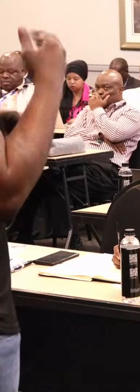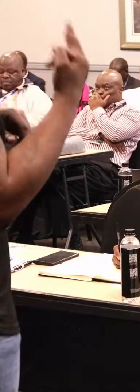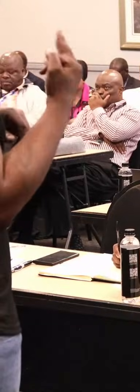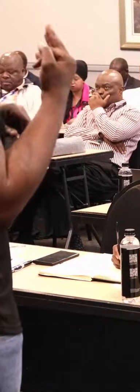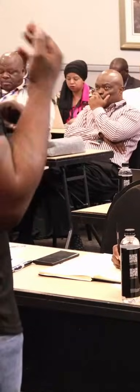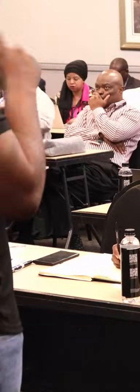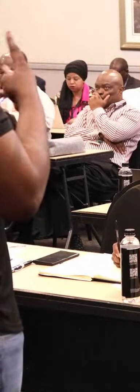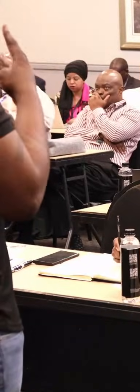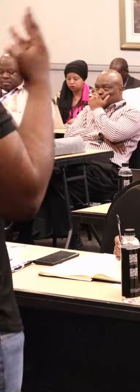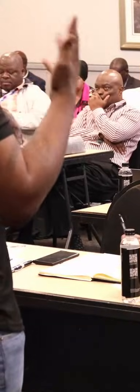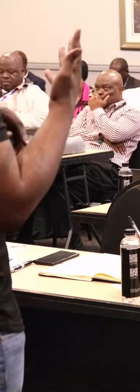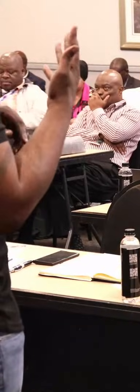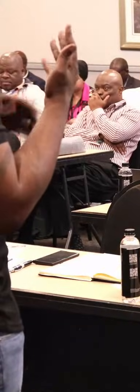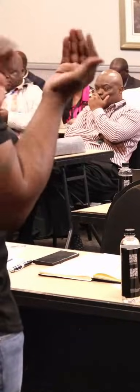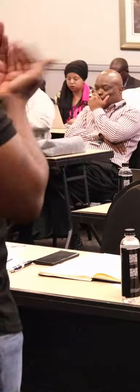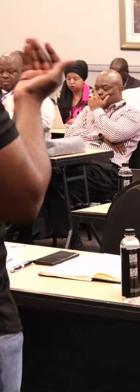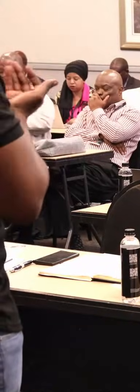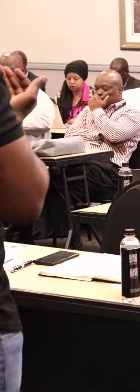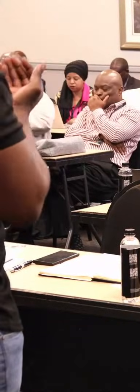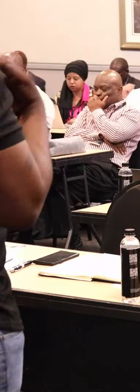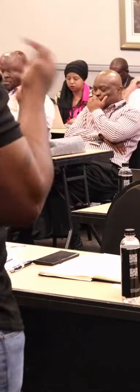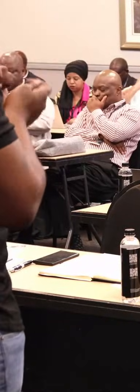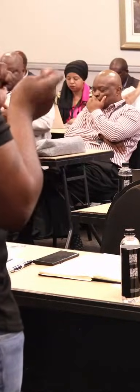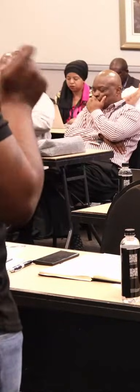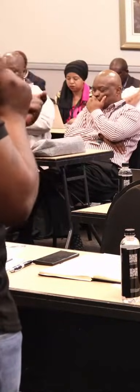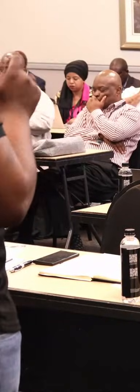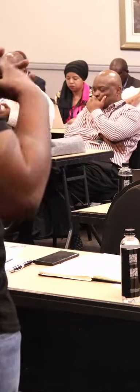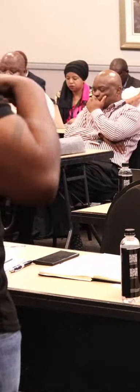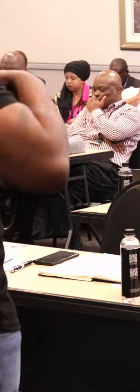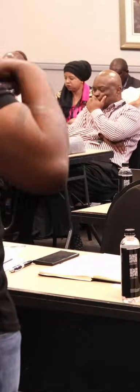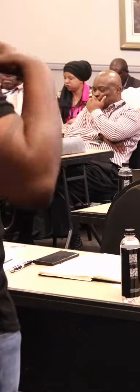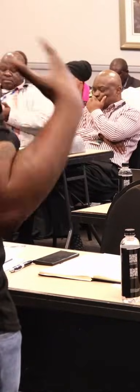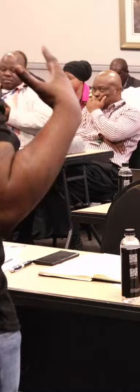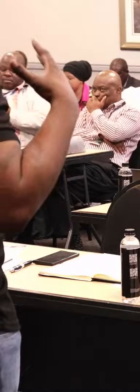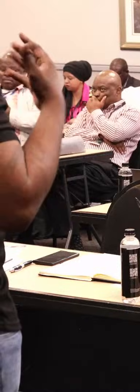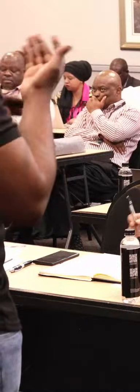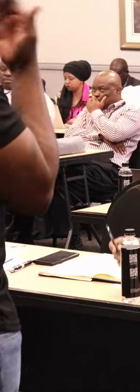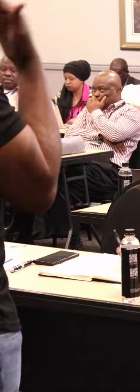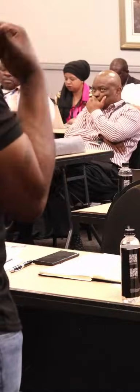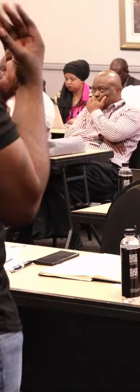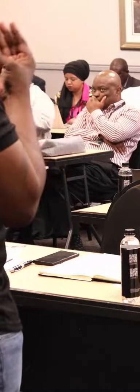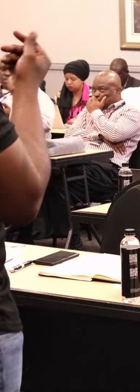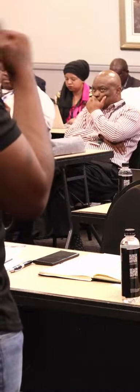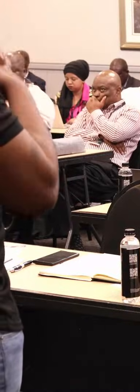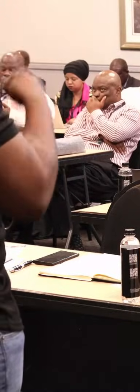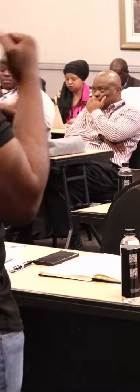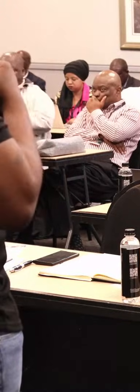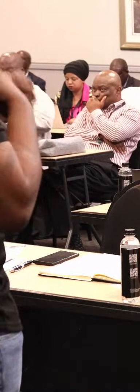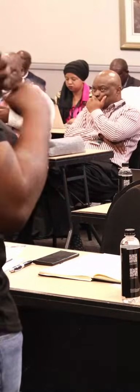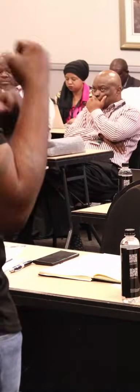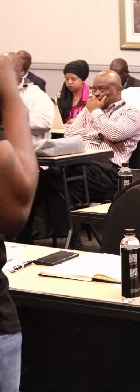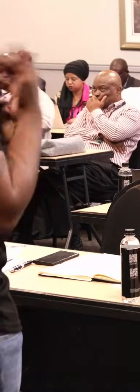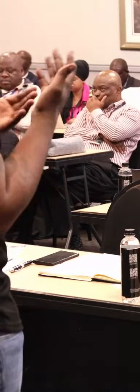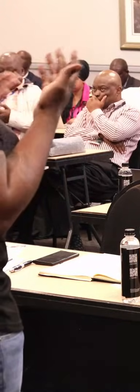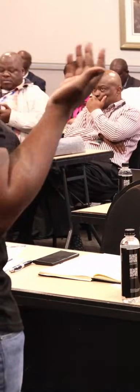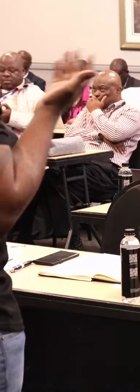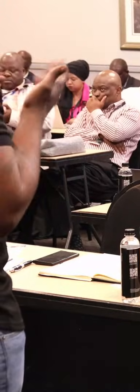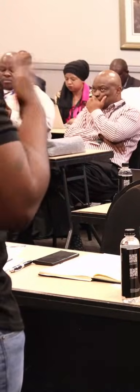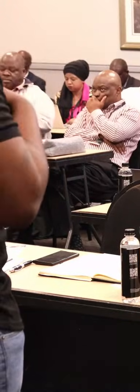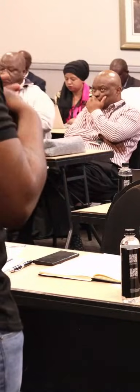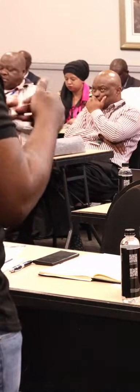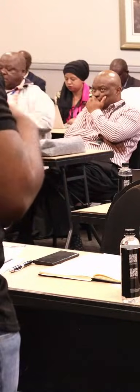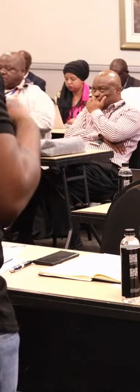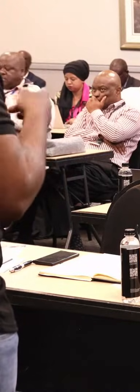5 schools has actually changed dramatically over the past few years, and whether that is